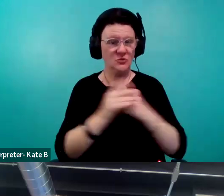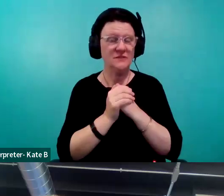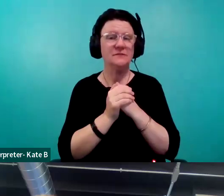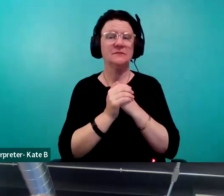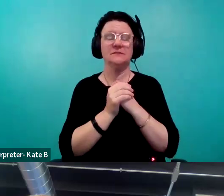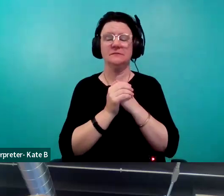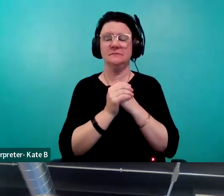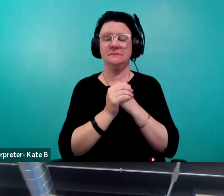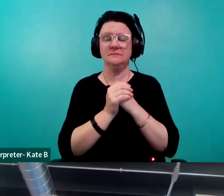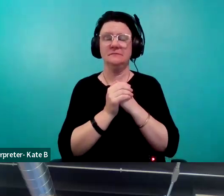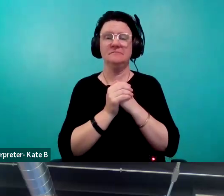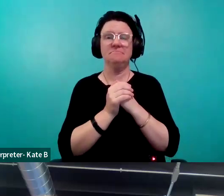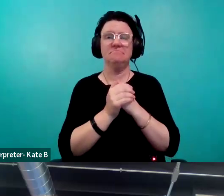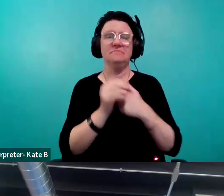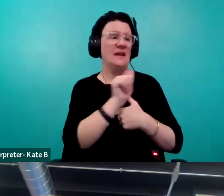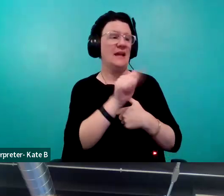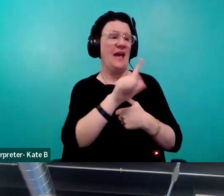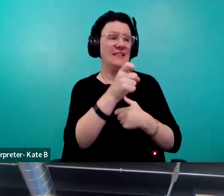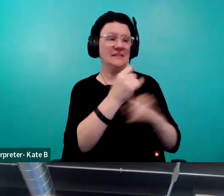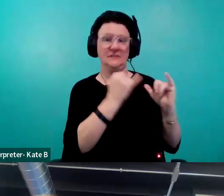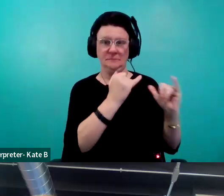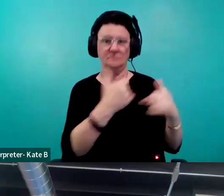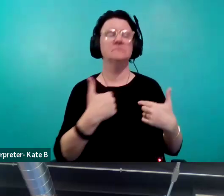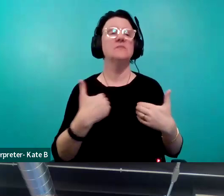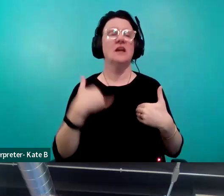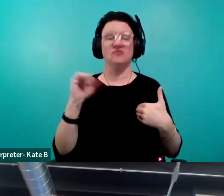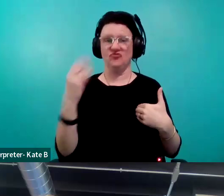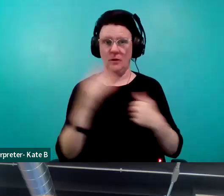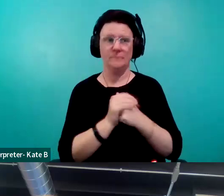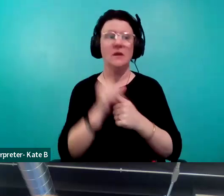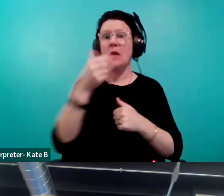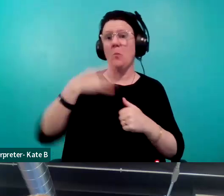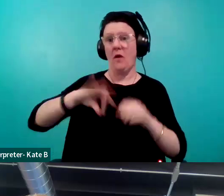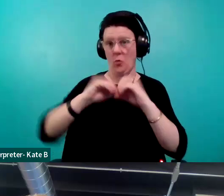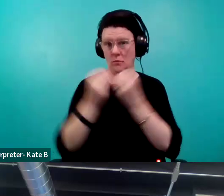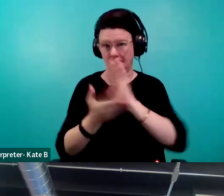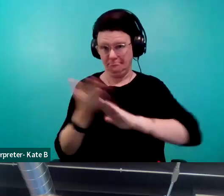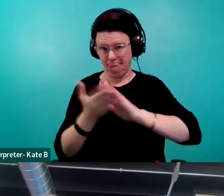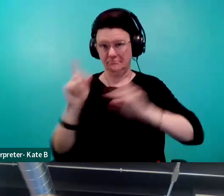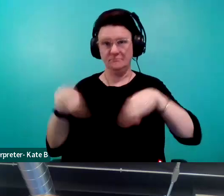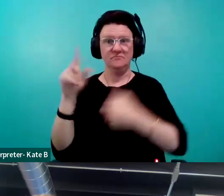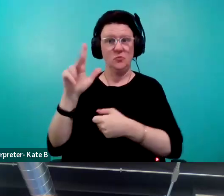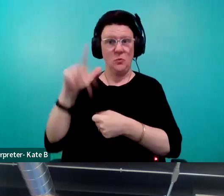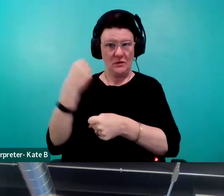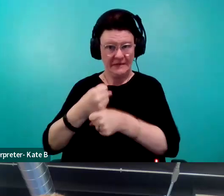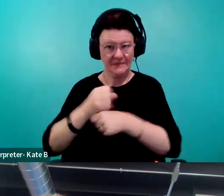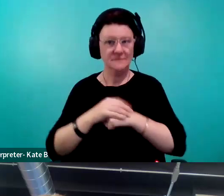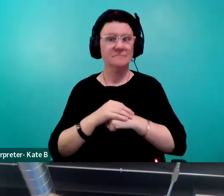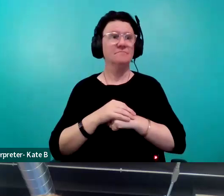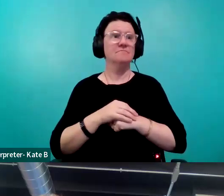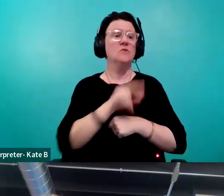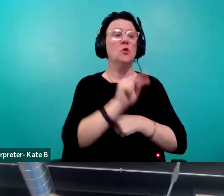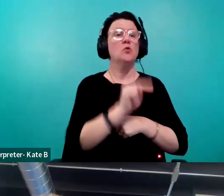I am similar to Alex. I am employed. I run a nonprofit. I have for 23 years. I actually graduated